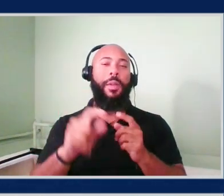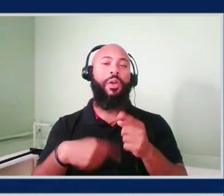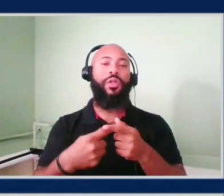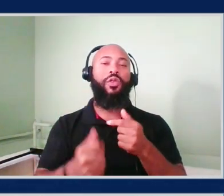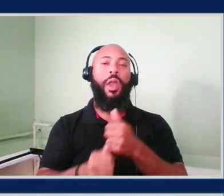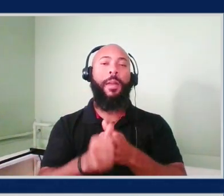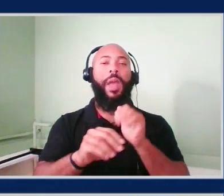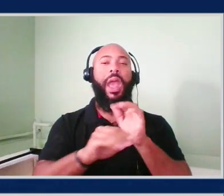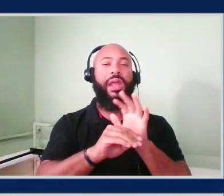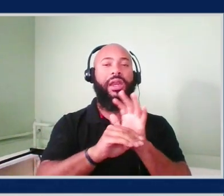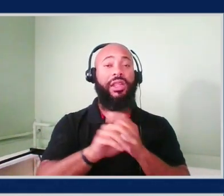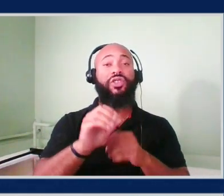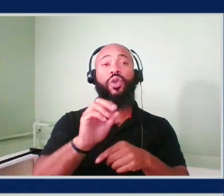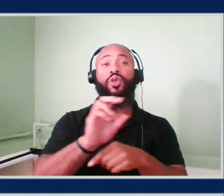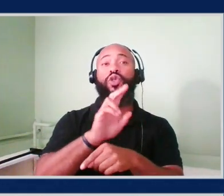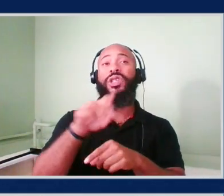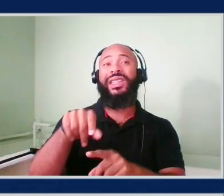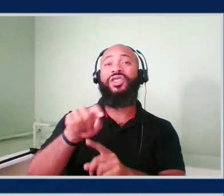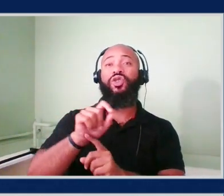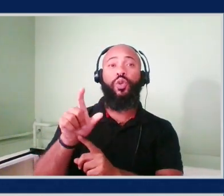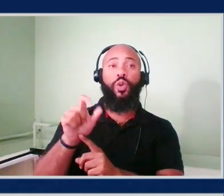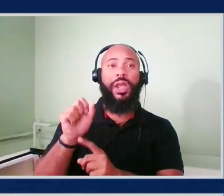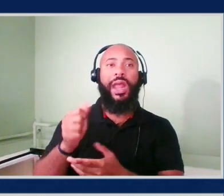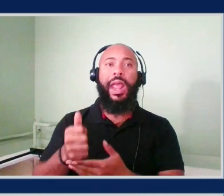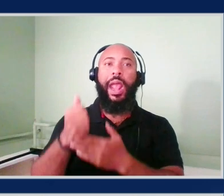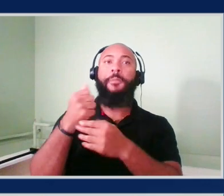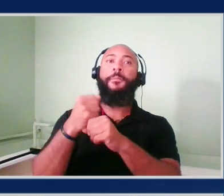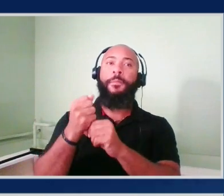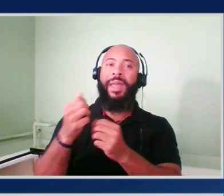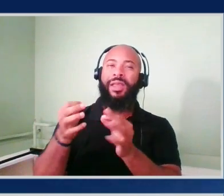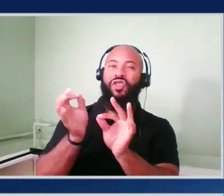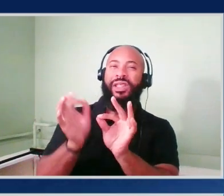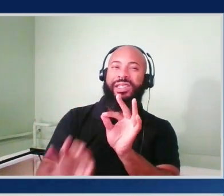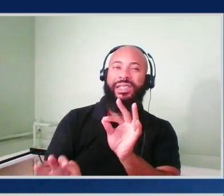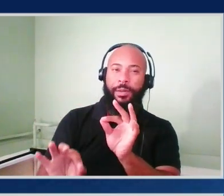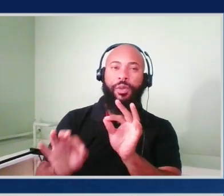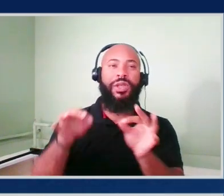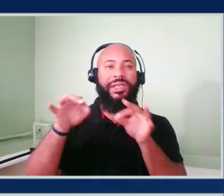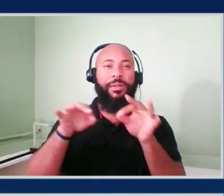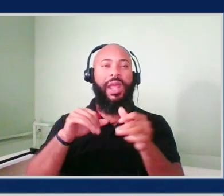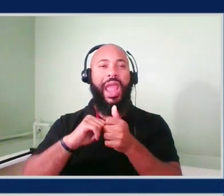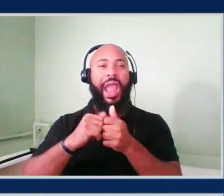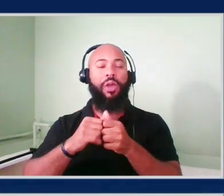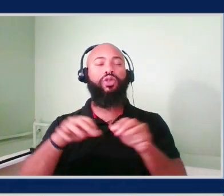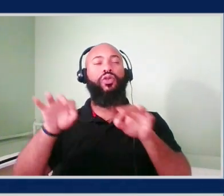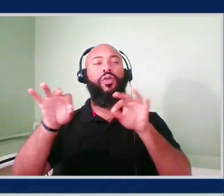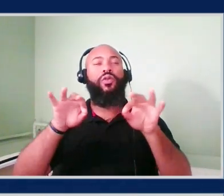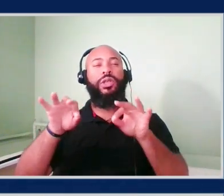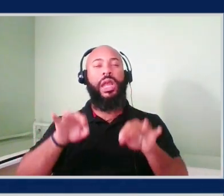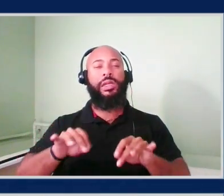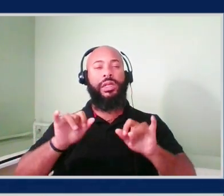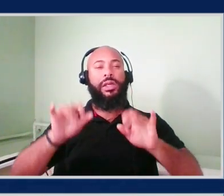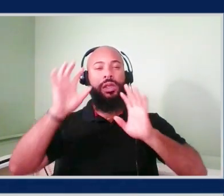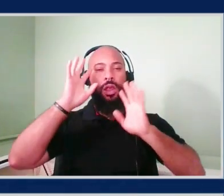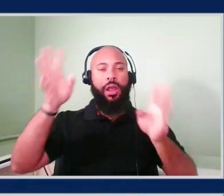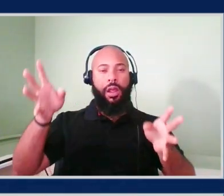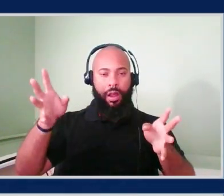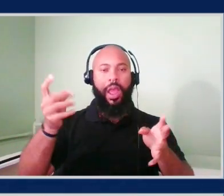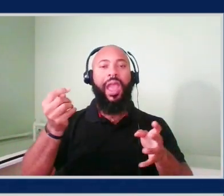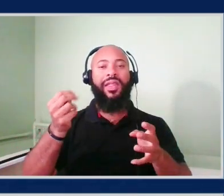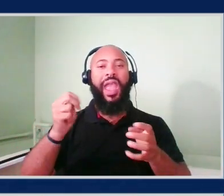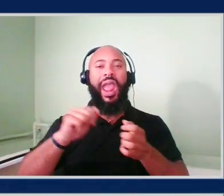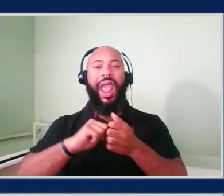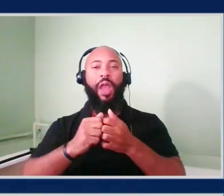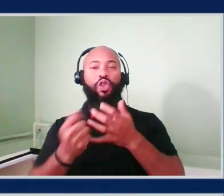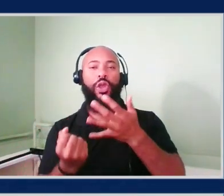make it a lot simpler in terms of it explains how to formulate the sentences, and then you can start putting the priorities of them, and